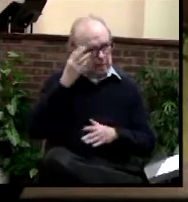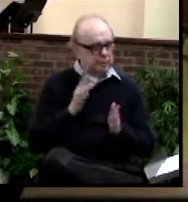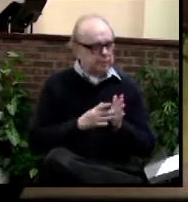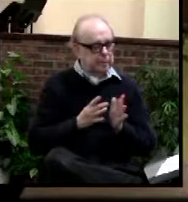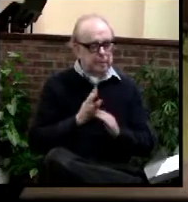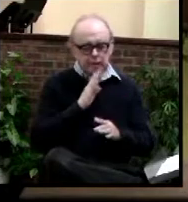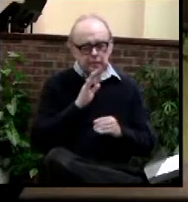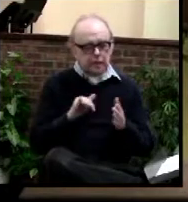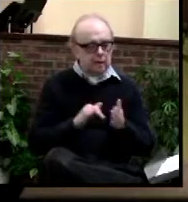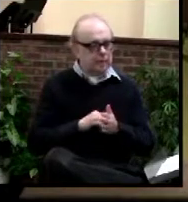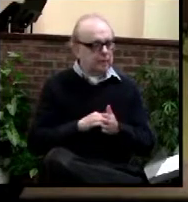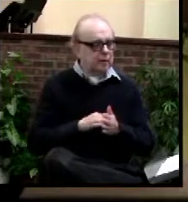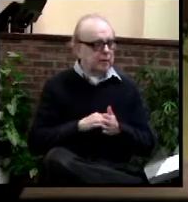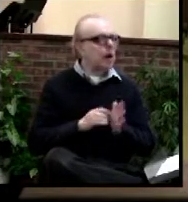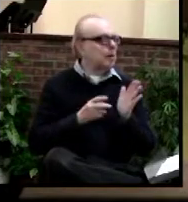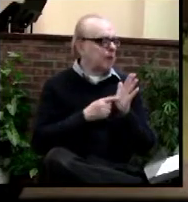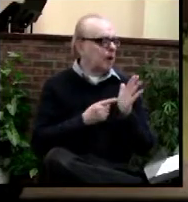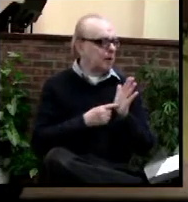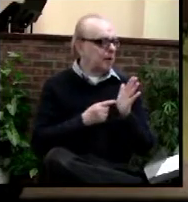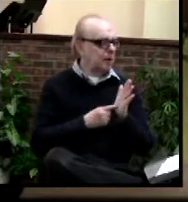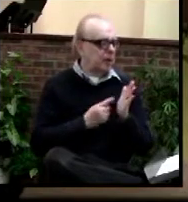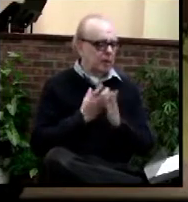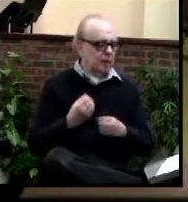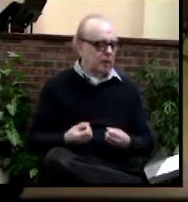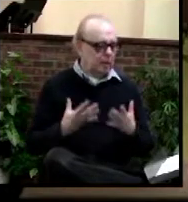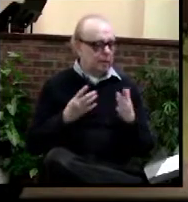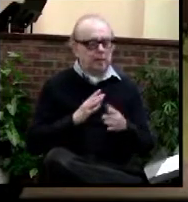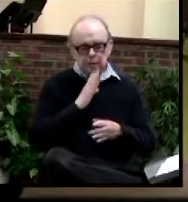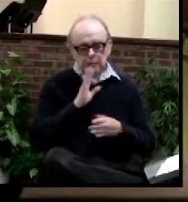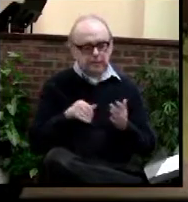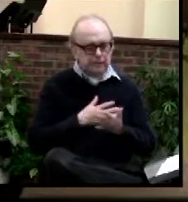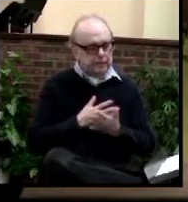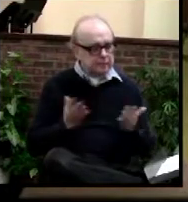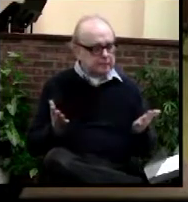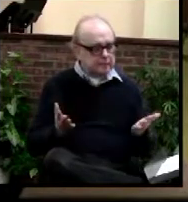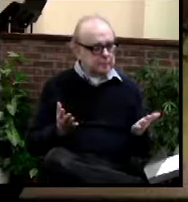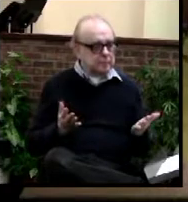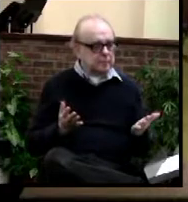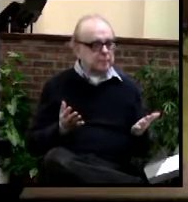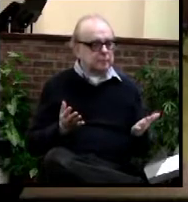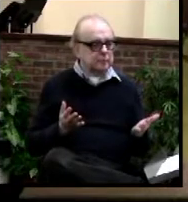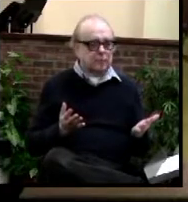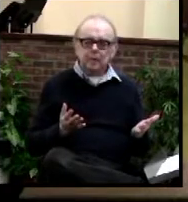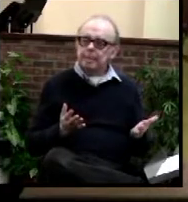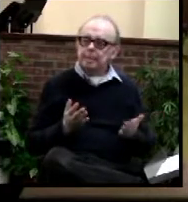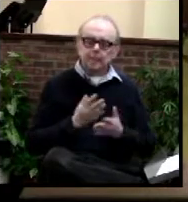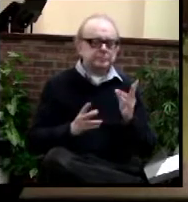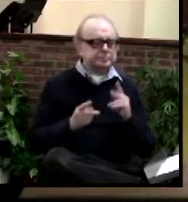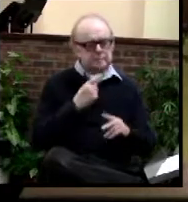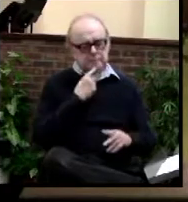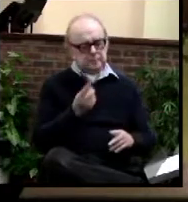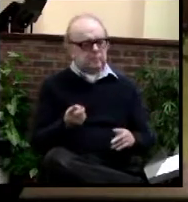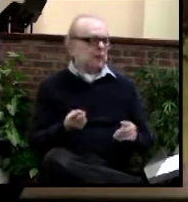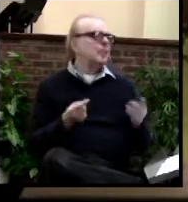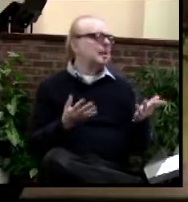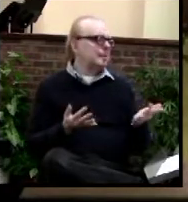talking about, or Paul, through the inspiration and talking about these things. Now, some people will say, well, hold on a